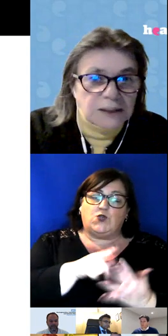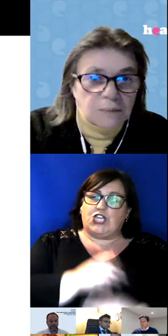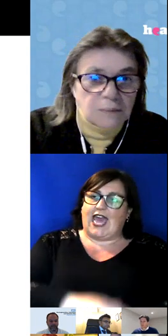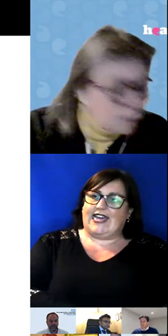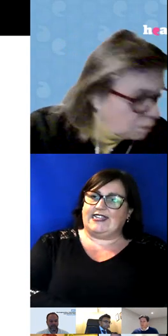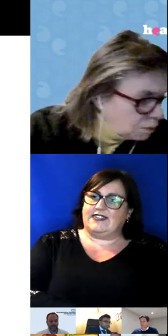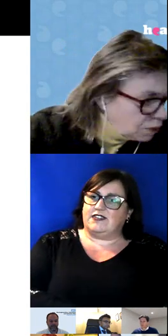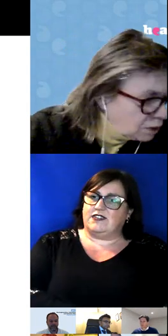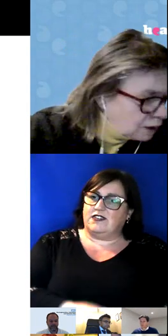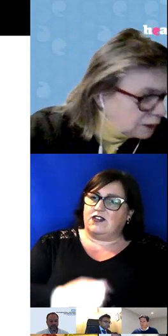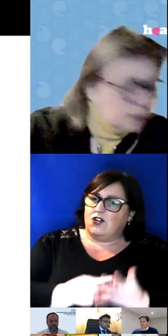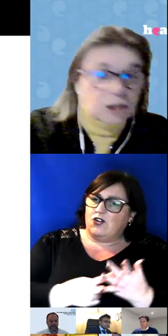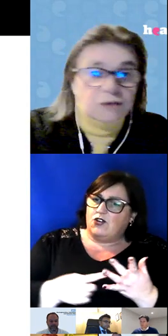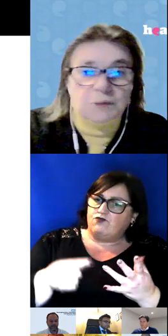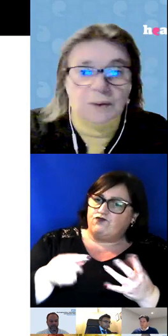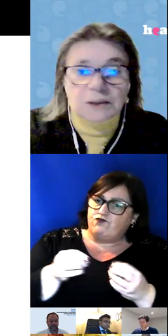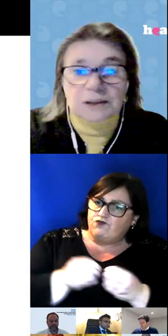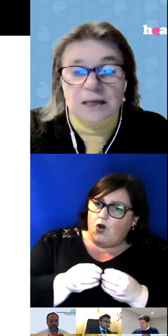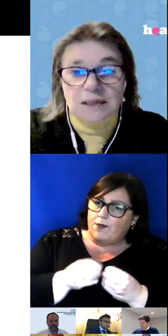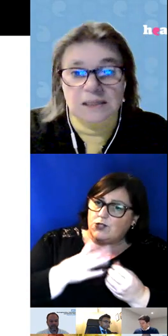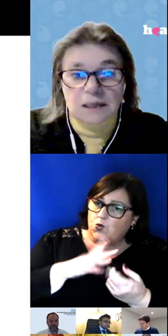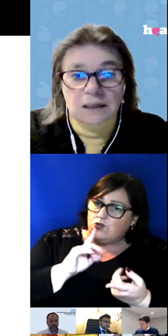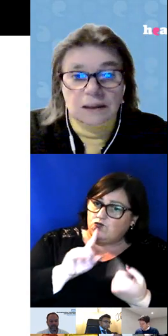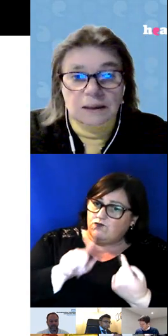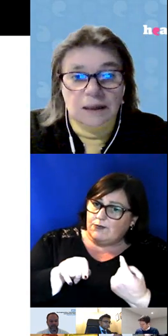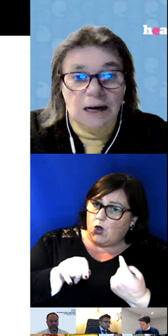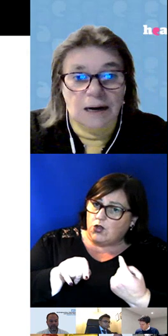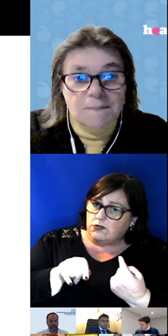Rob Beasley, would you like to just respond to that?